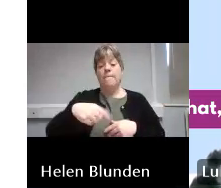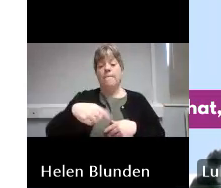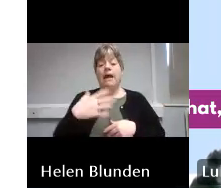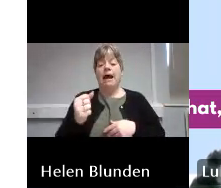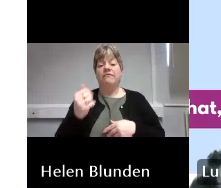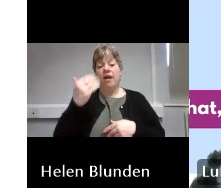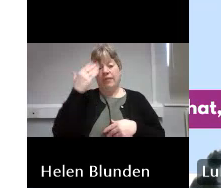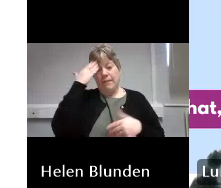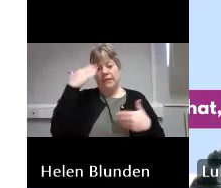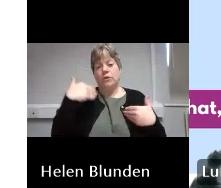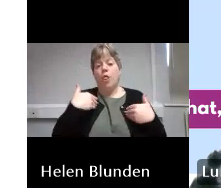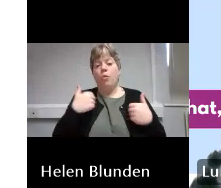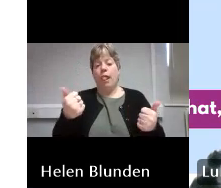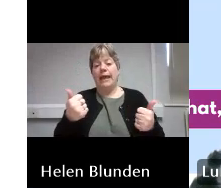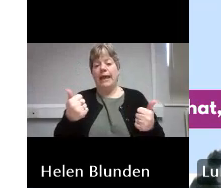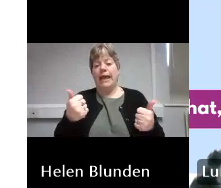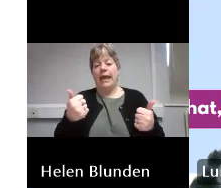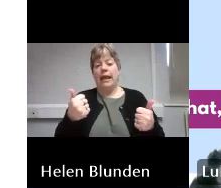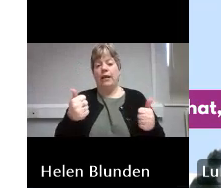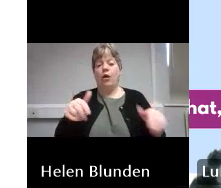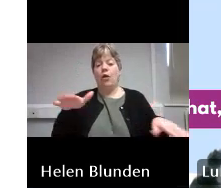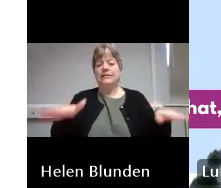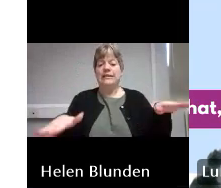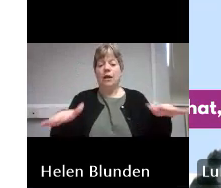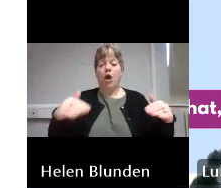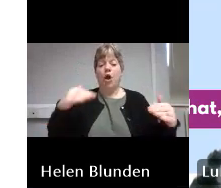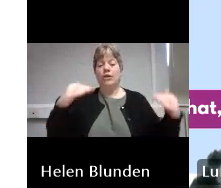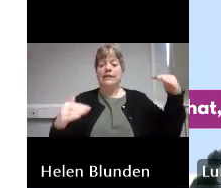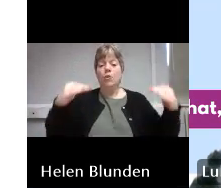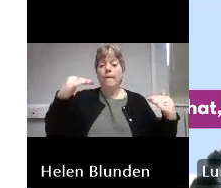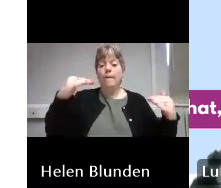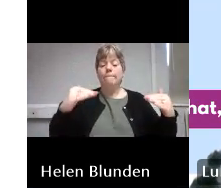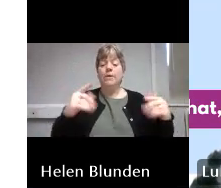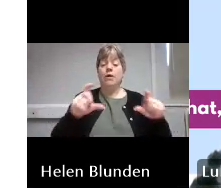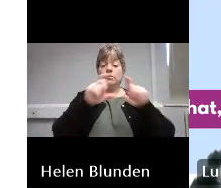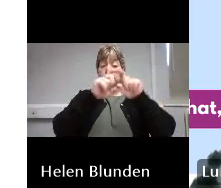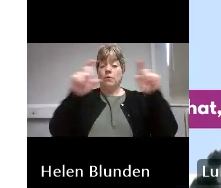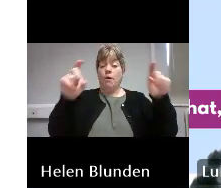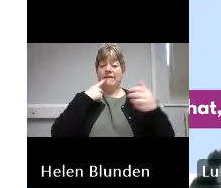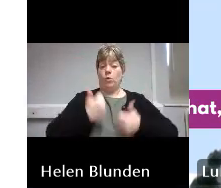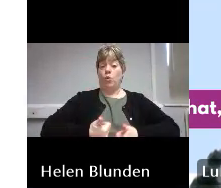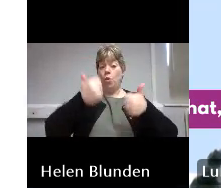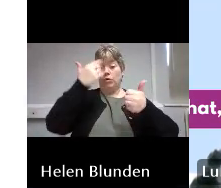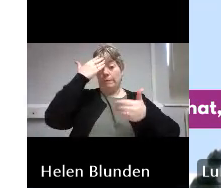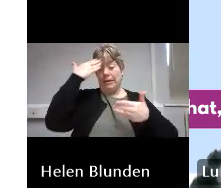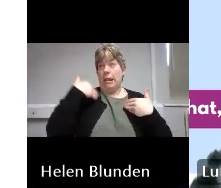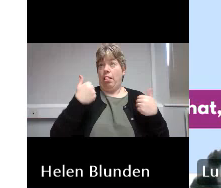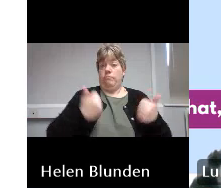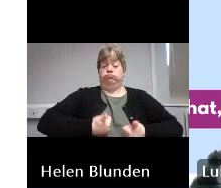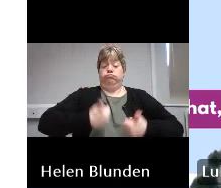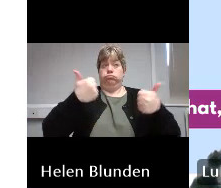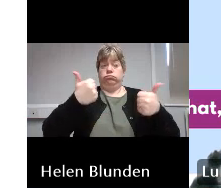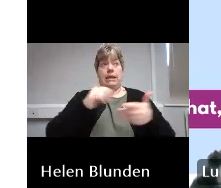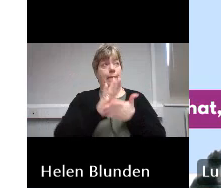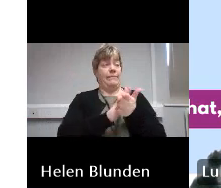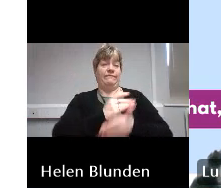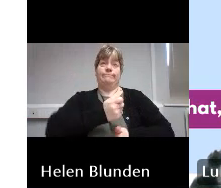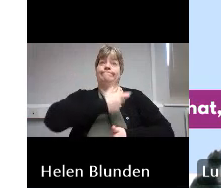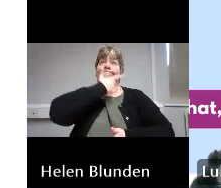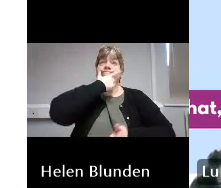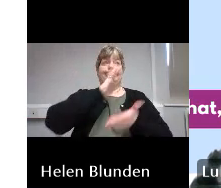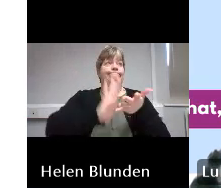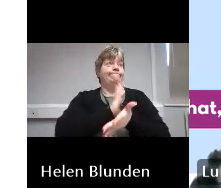mental well-being continuum, showing at the top children who are experiencing good mental well-being, so feeling happy and